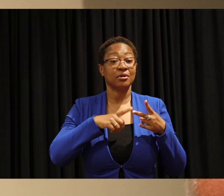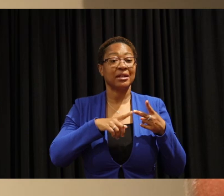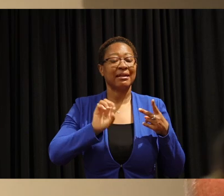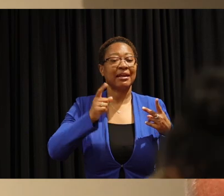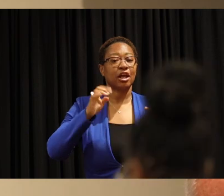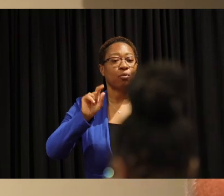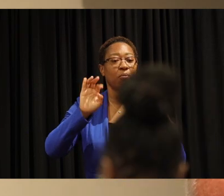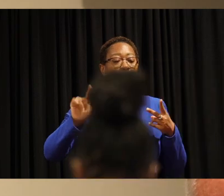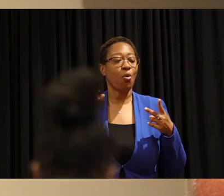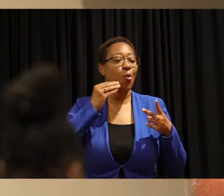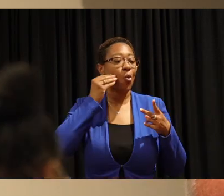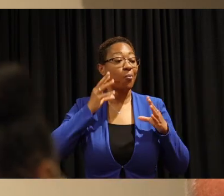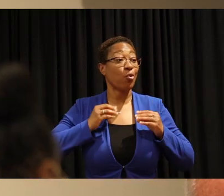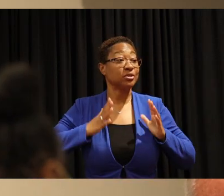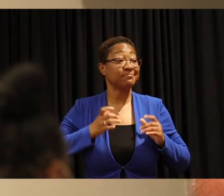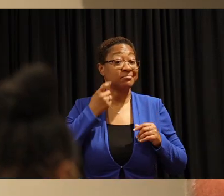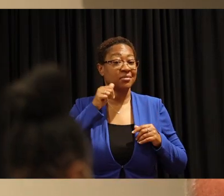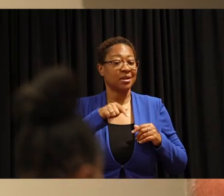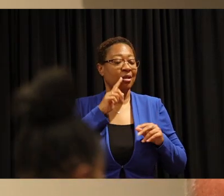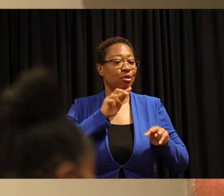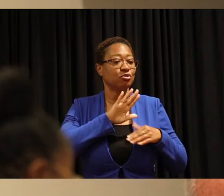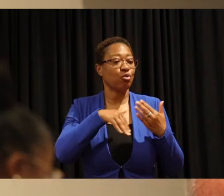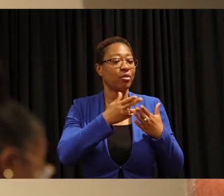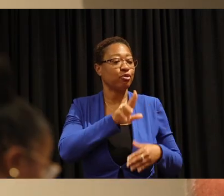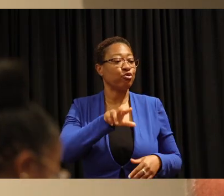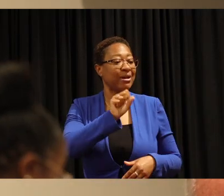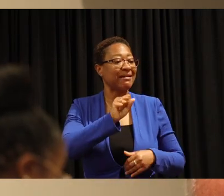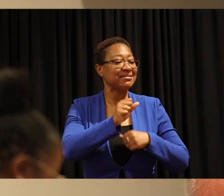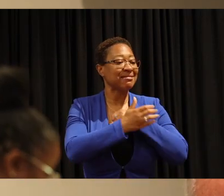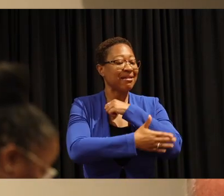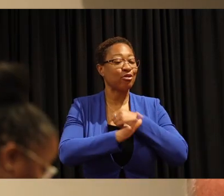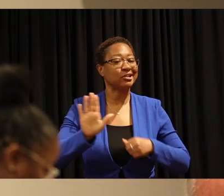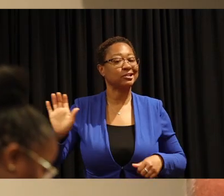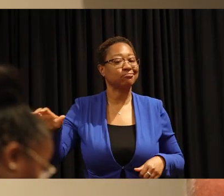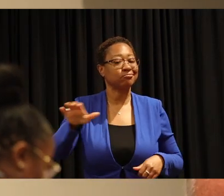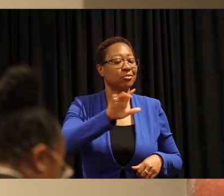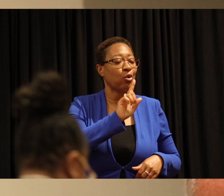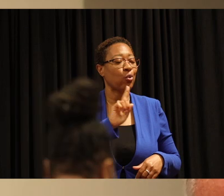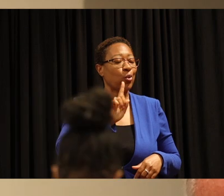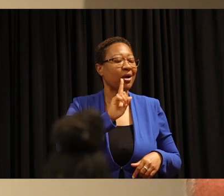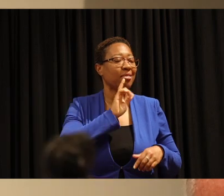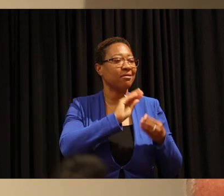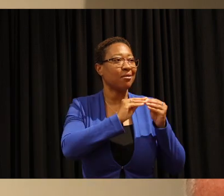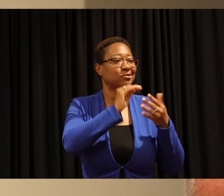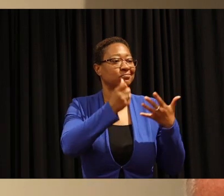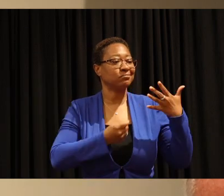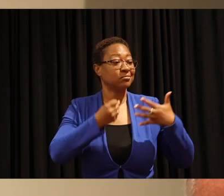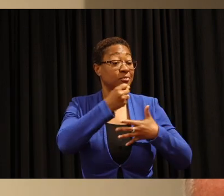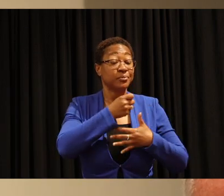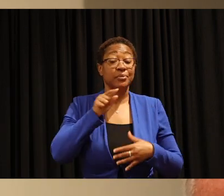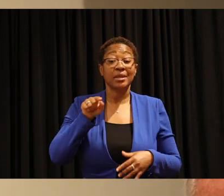equitable home ownership that actually looks at all the U.S. counties and where they rank. And so when it comes to the housing